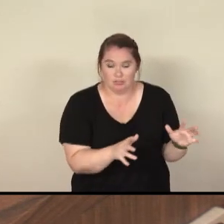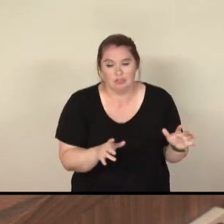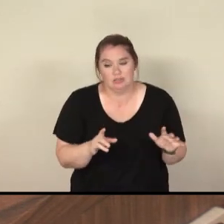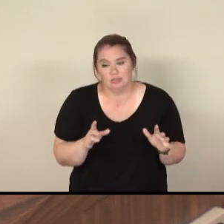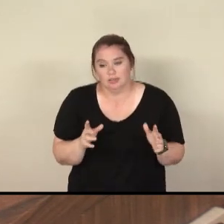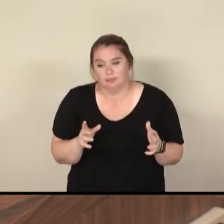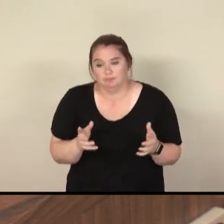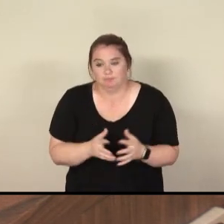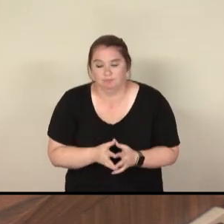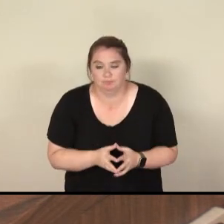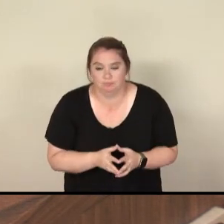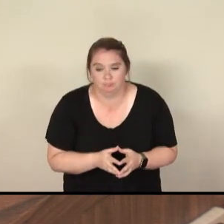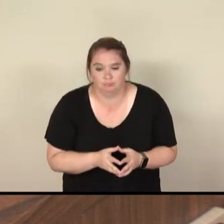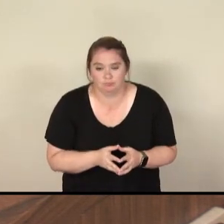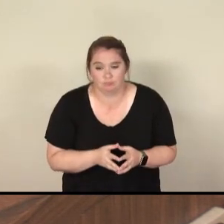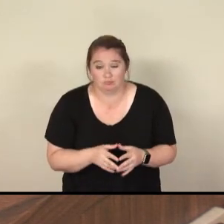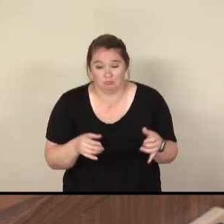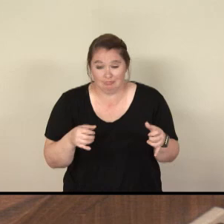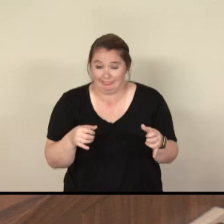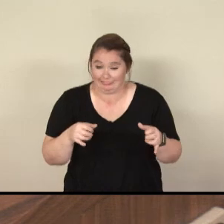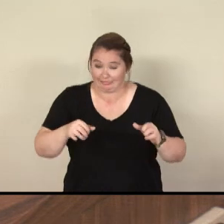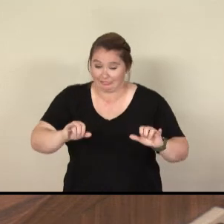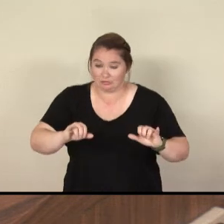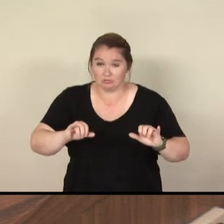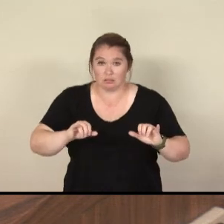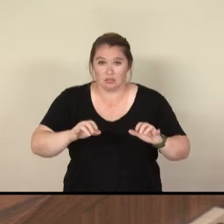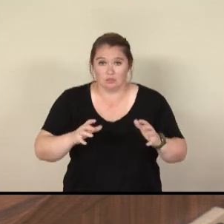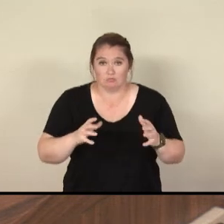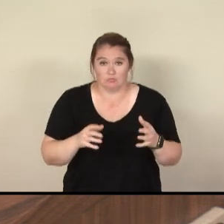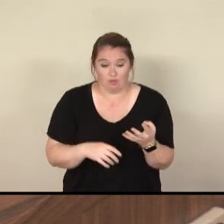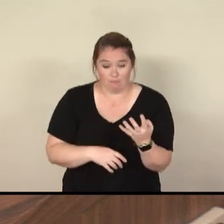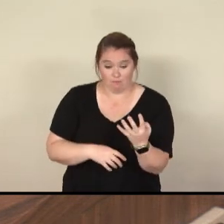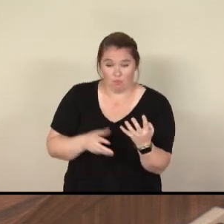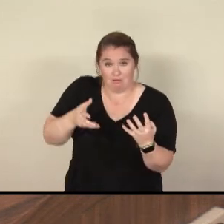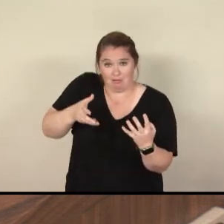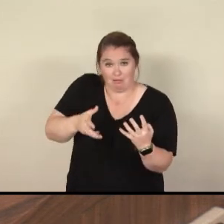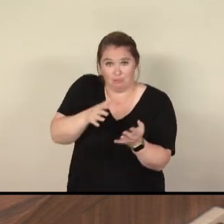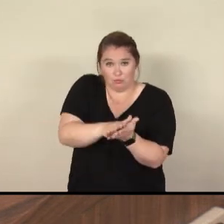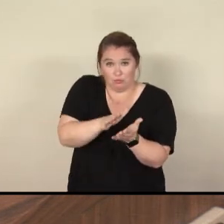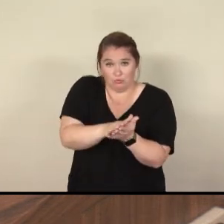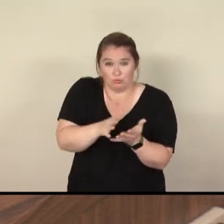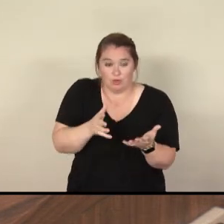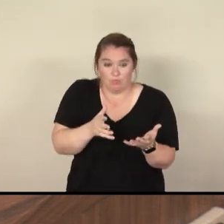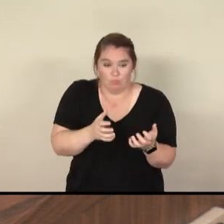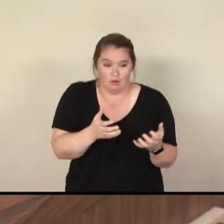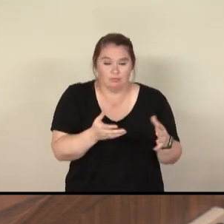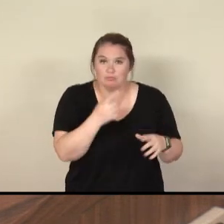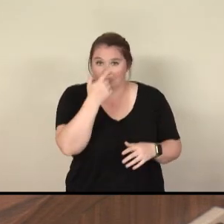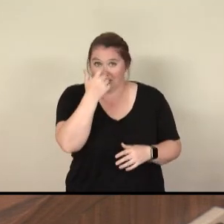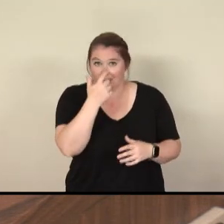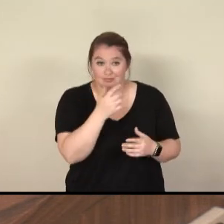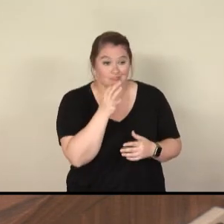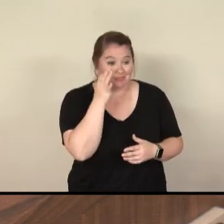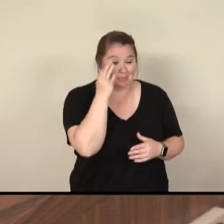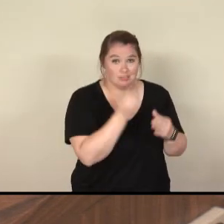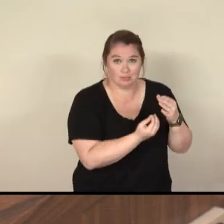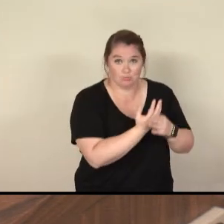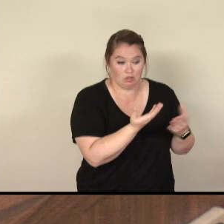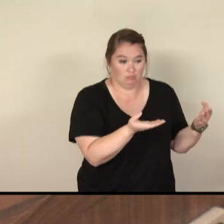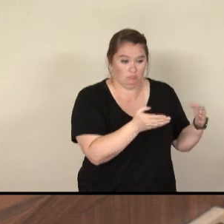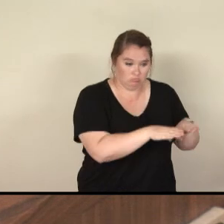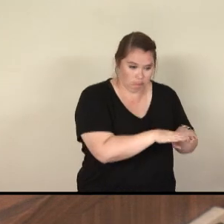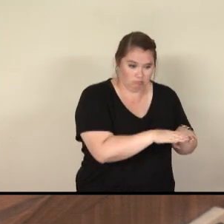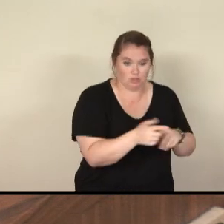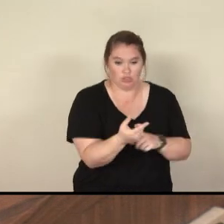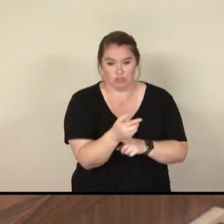the same time we're ready to move the operation of the four remaining schools because we closed Indian Spring with the